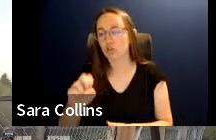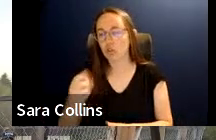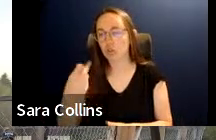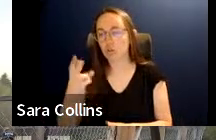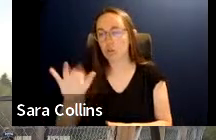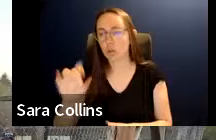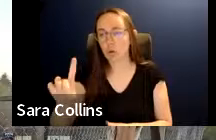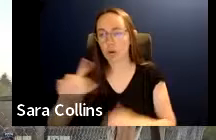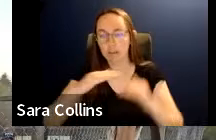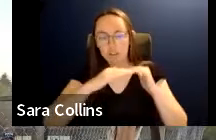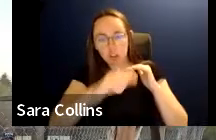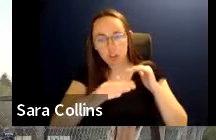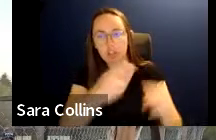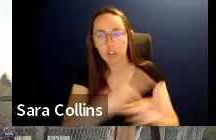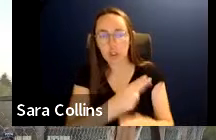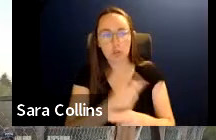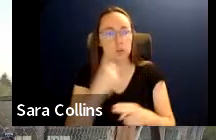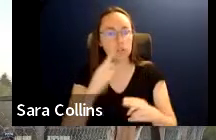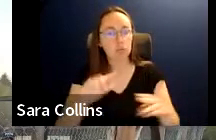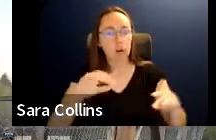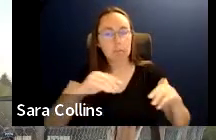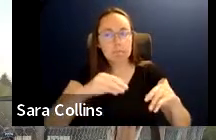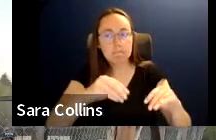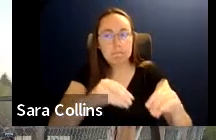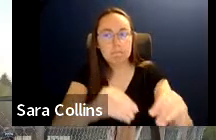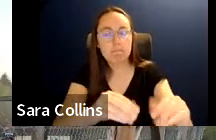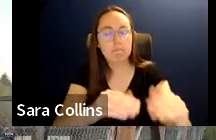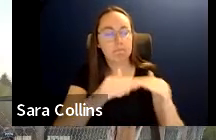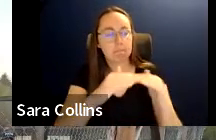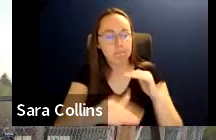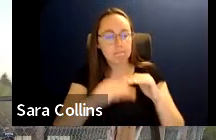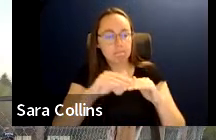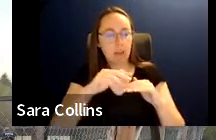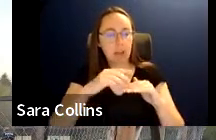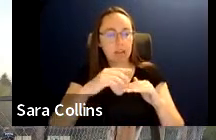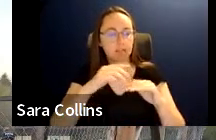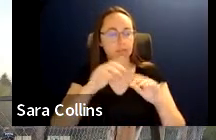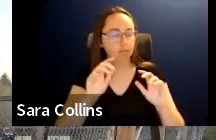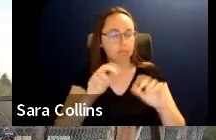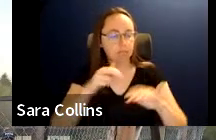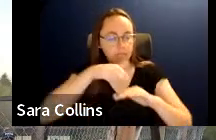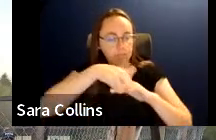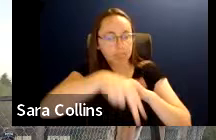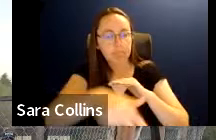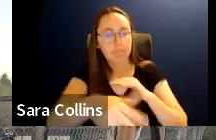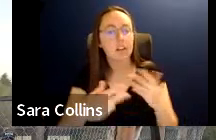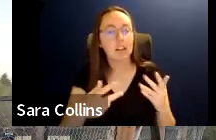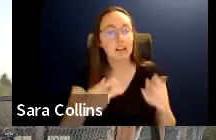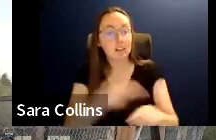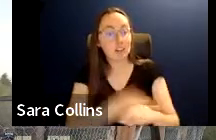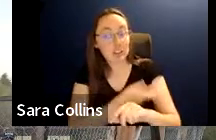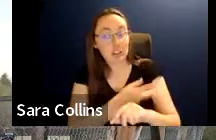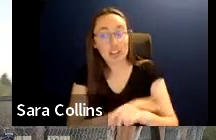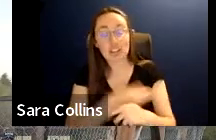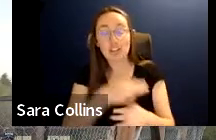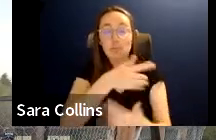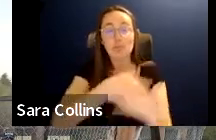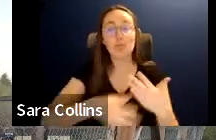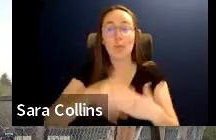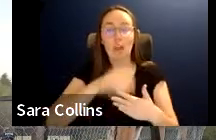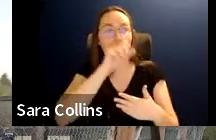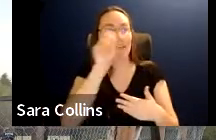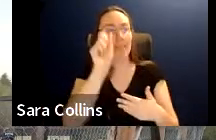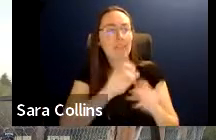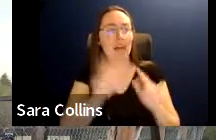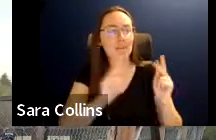and walk all around there and are happy to be greeted, and even happier if you have treats in your pocket. But